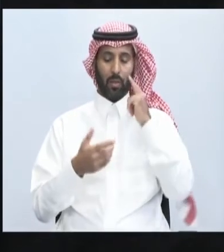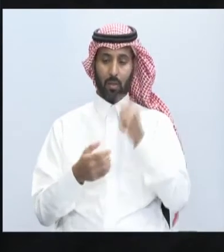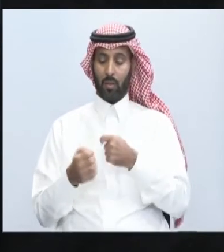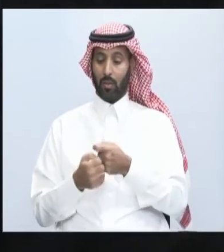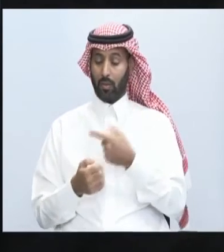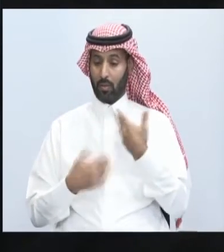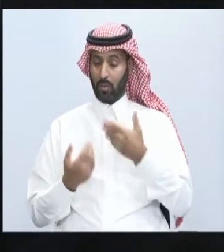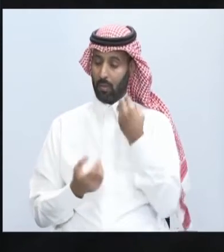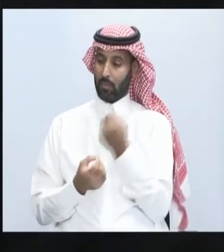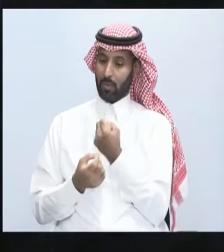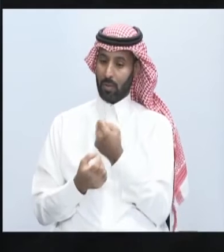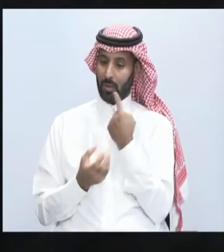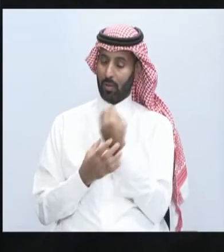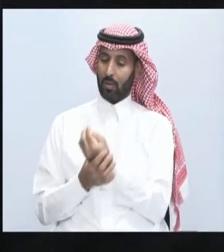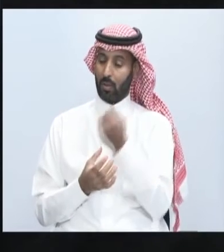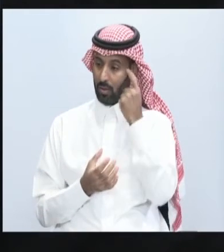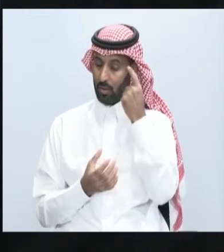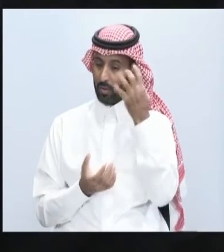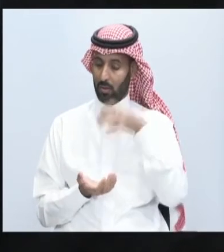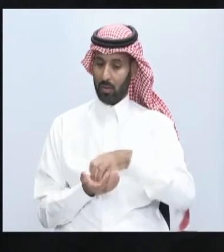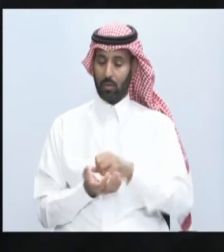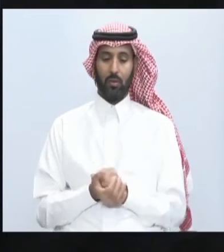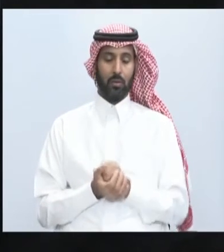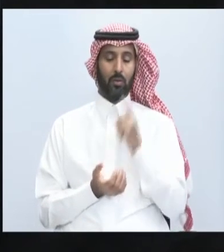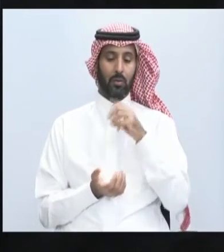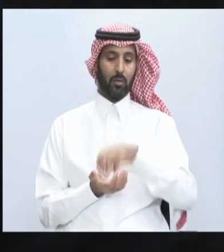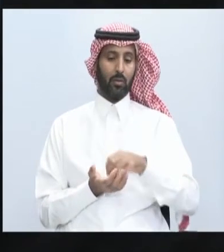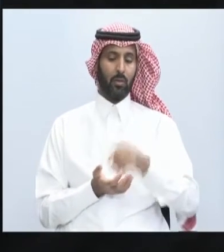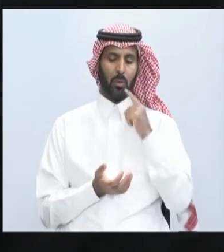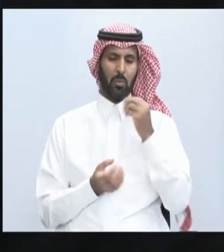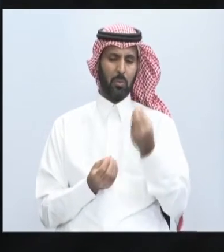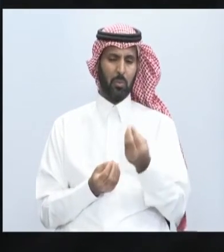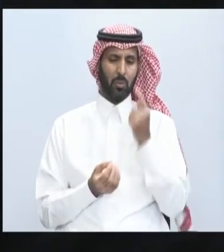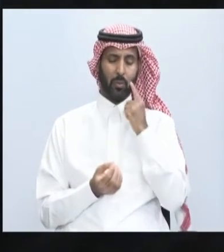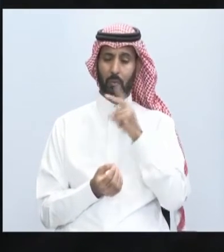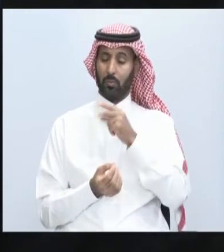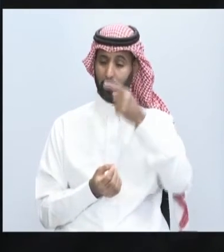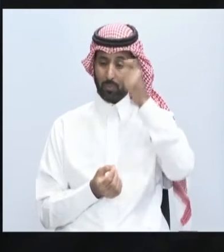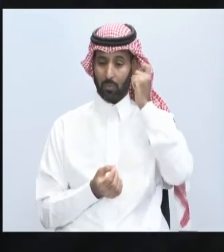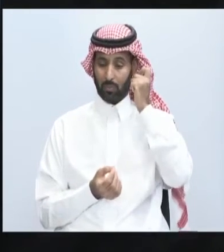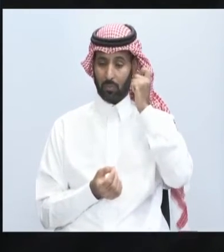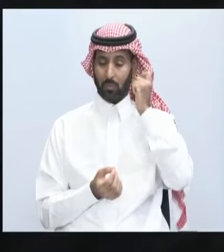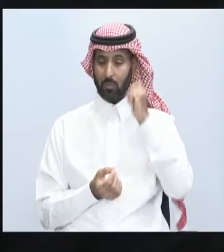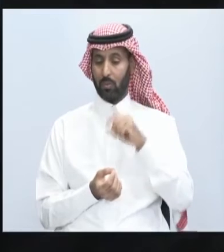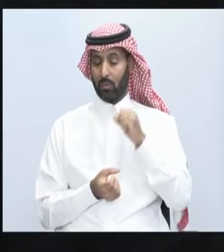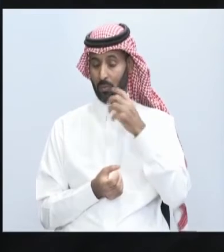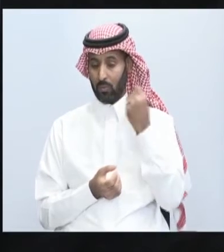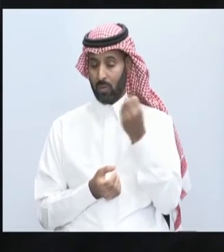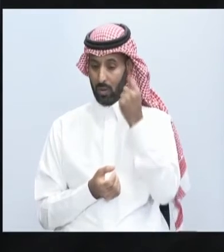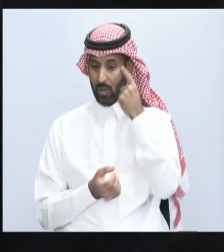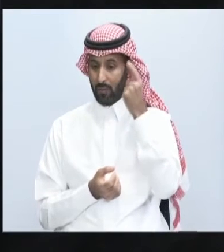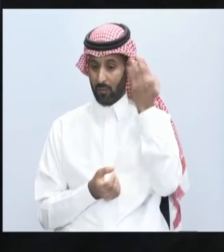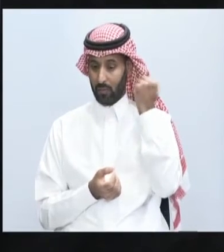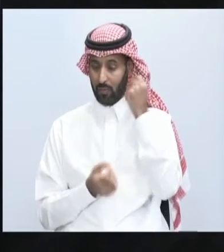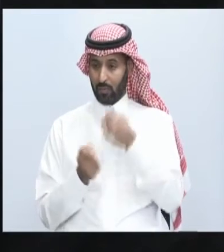play from time to time to remember that place. So these are only few examples of the souvenirs we